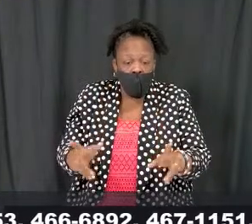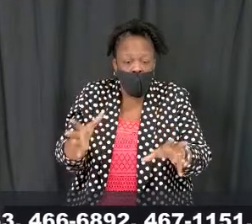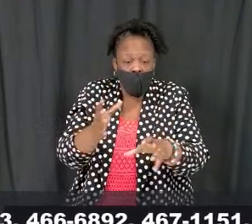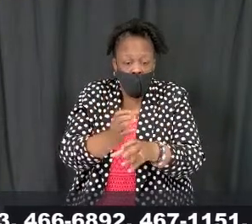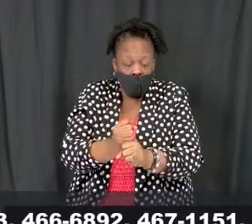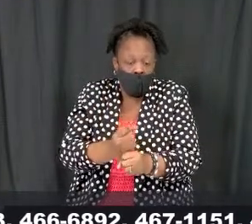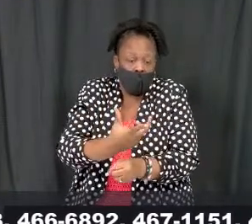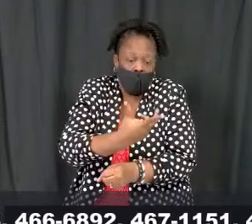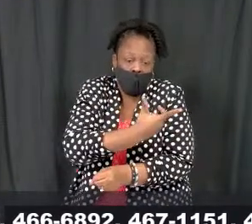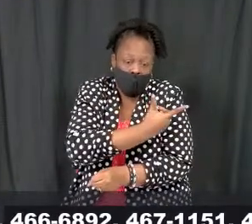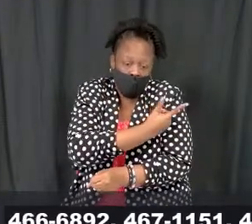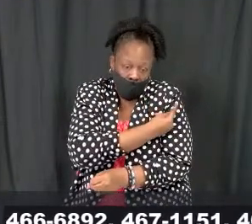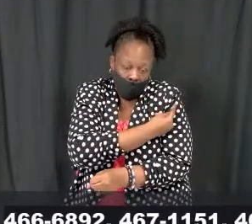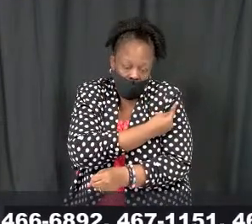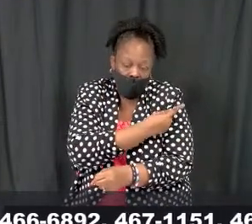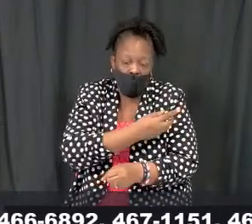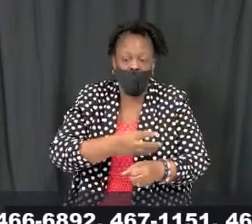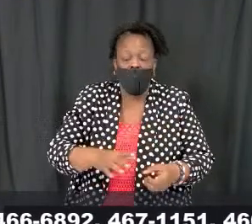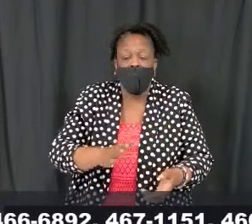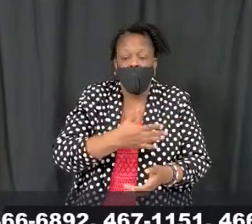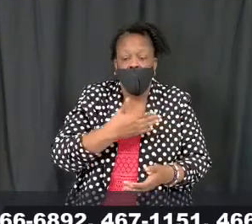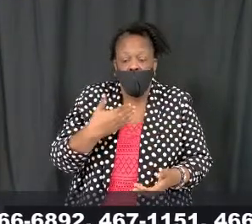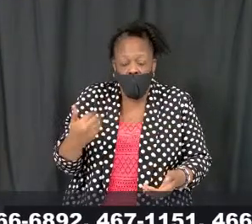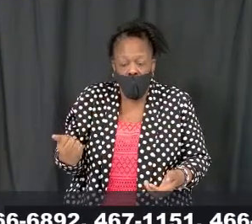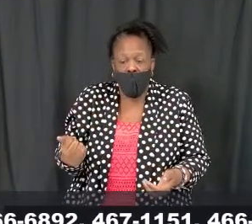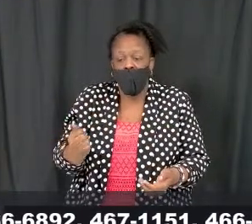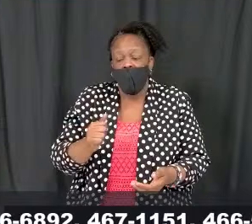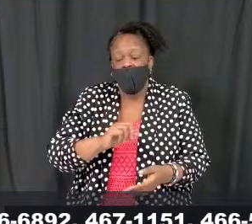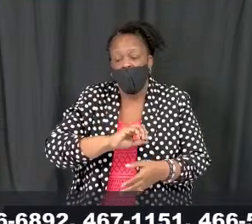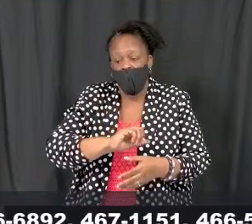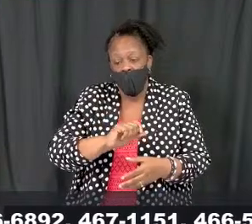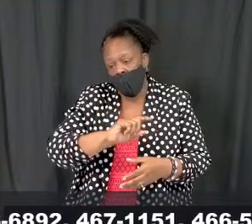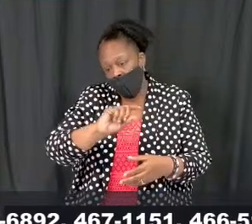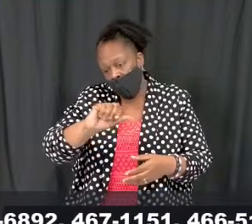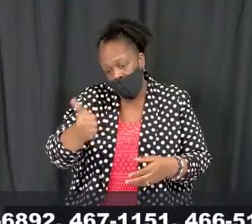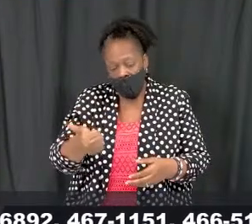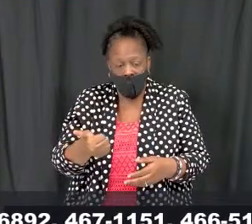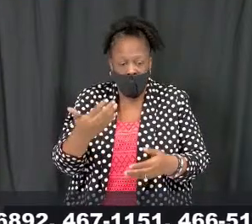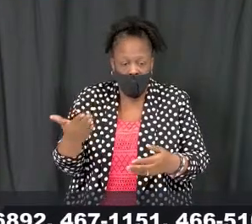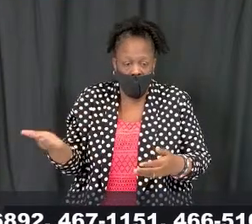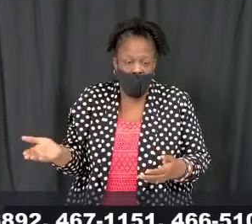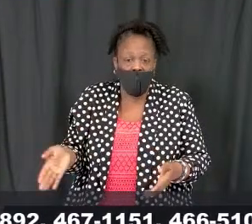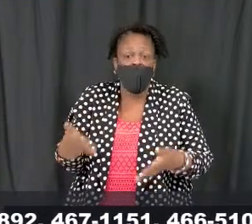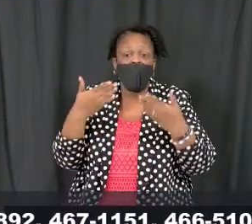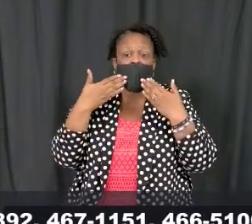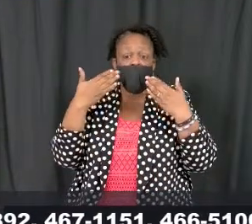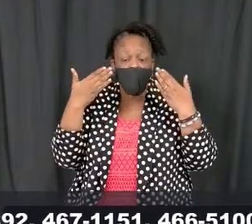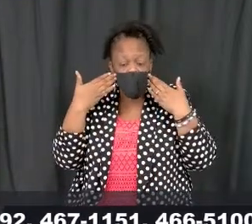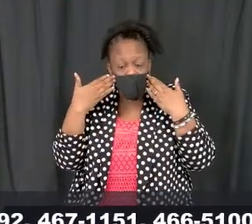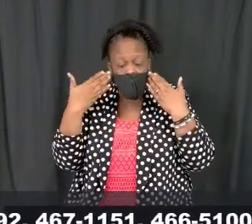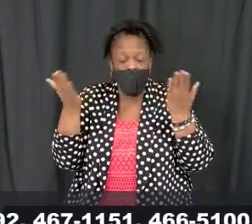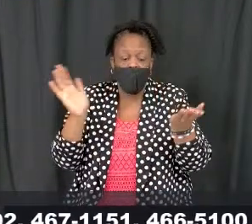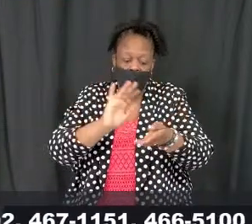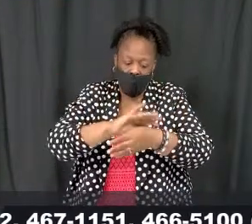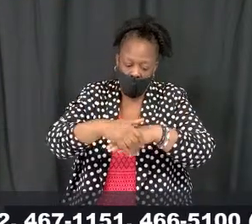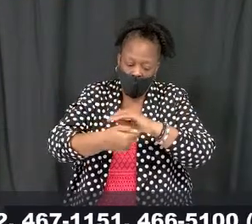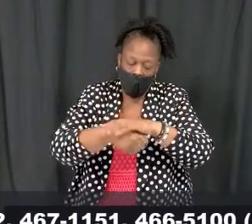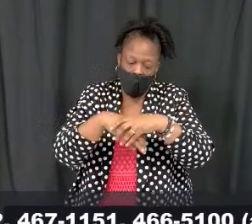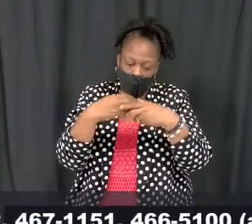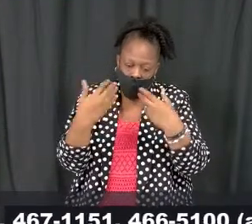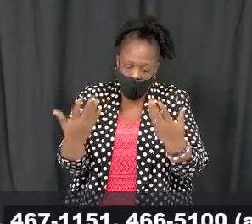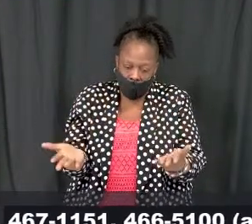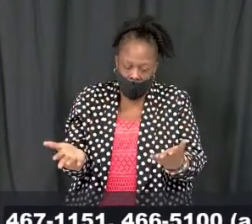the COVID-19 prevention and control measures, the importance of hand sanitation,